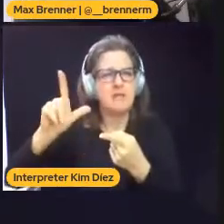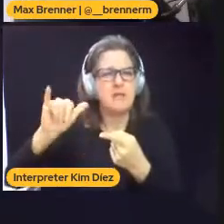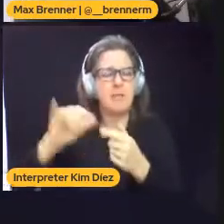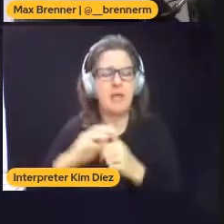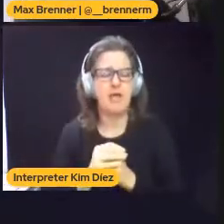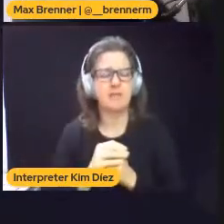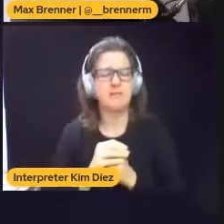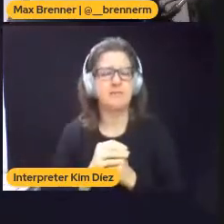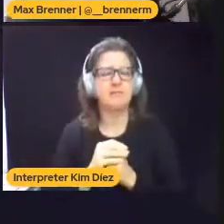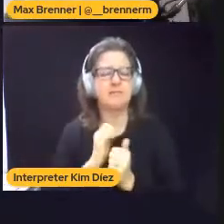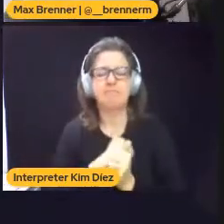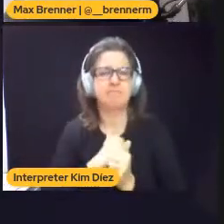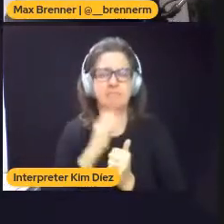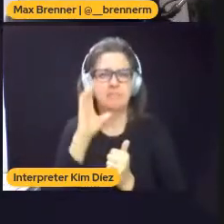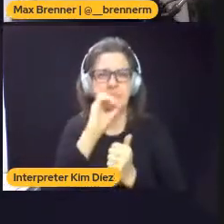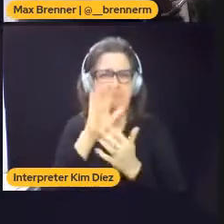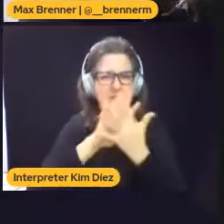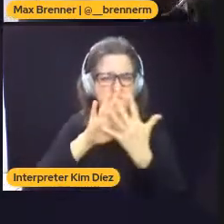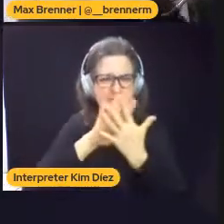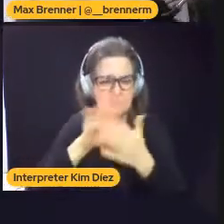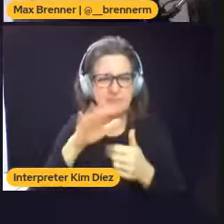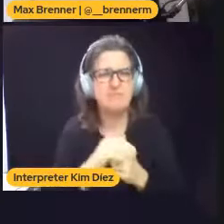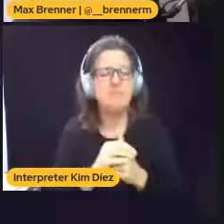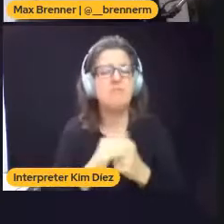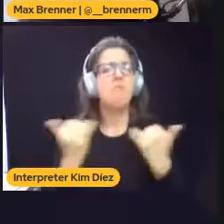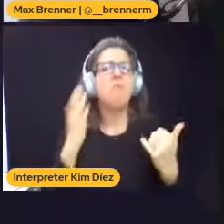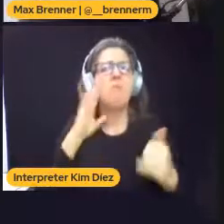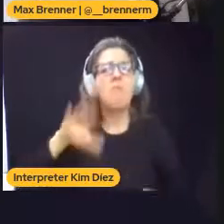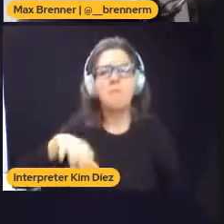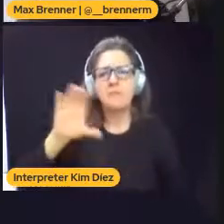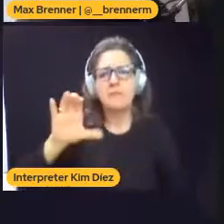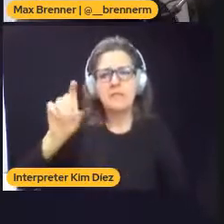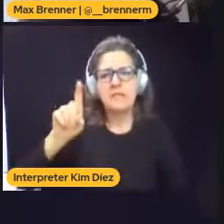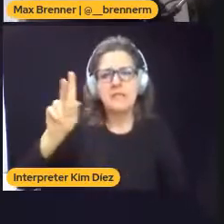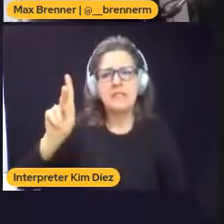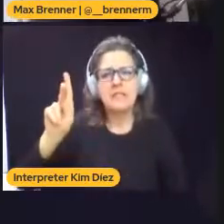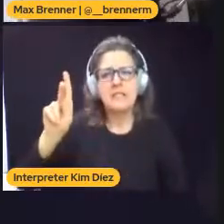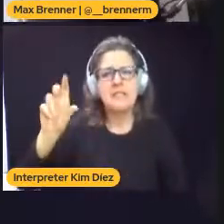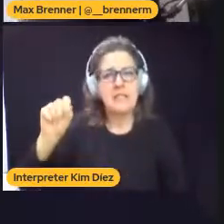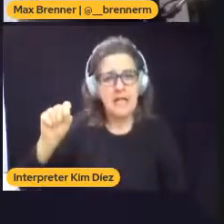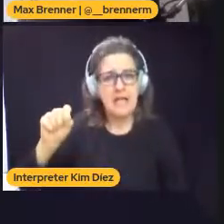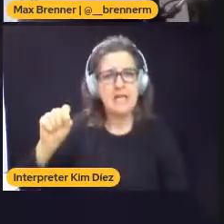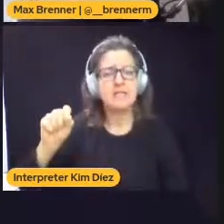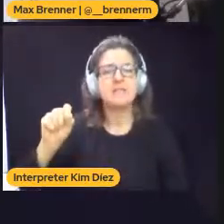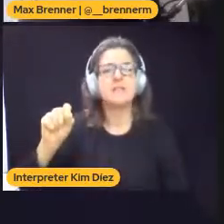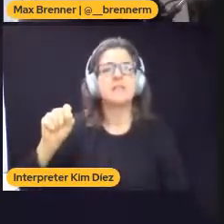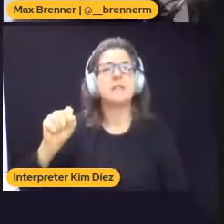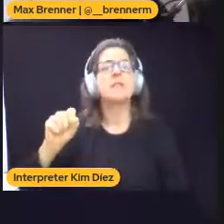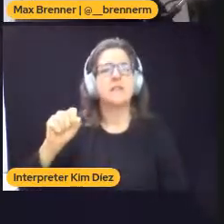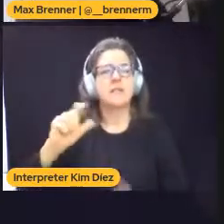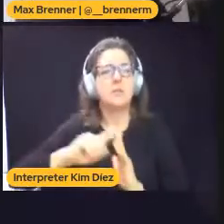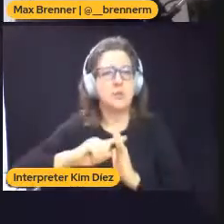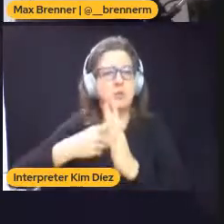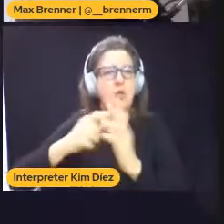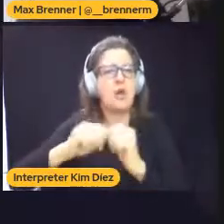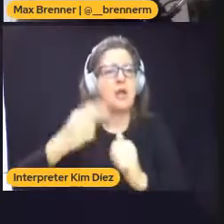now that we know what CDK is about, let's have a look at what's new. Starting with Helm support.